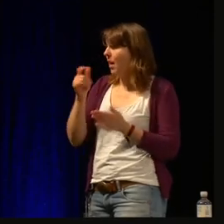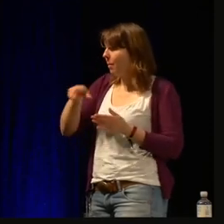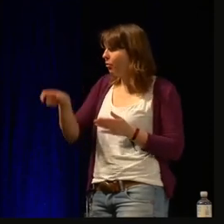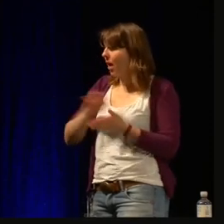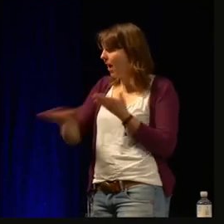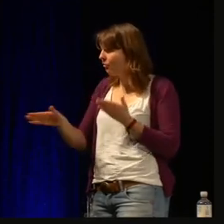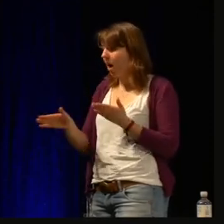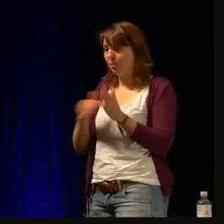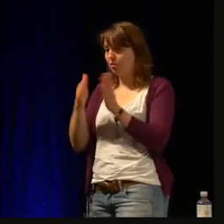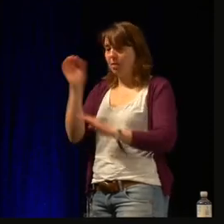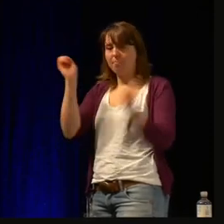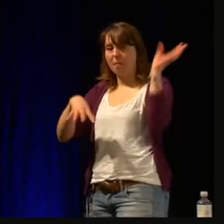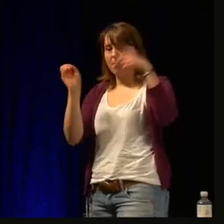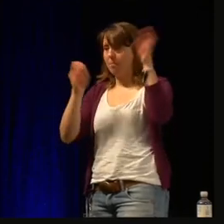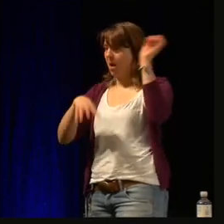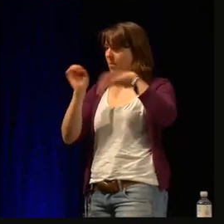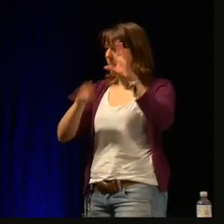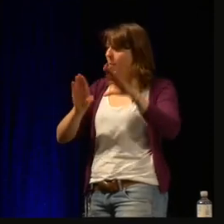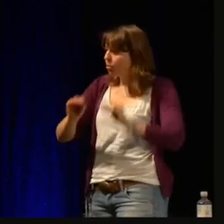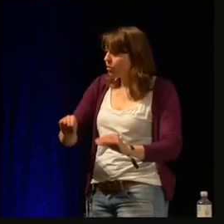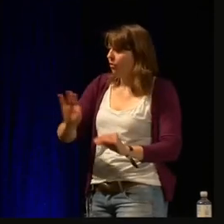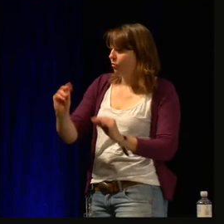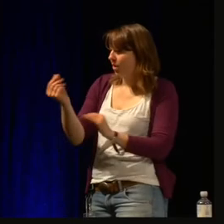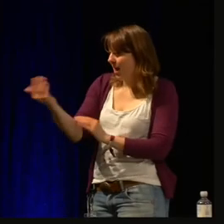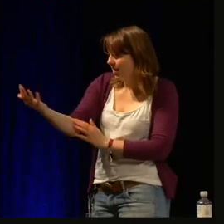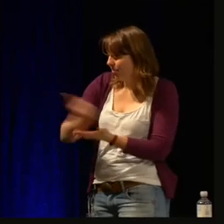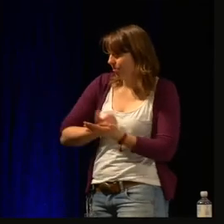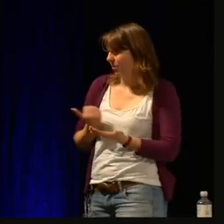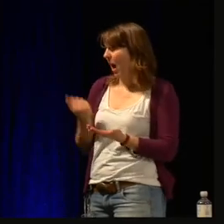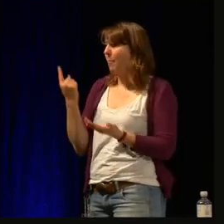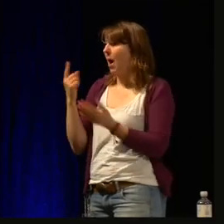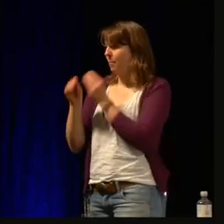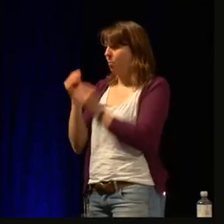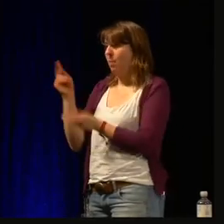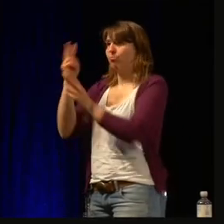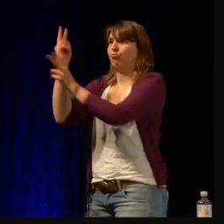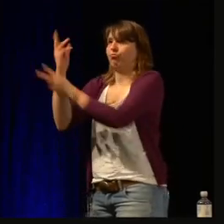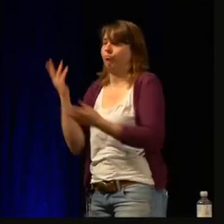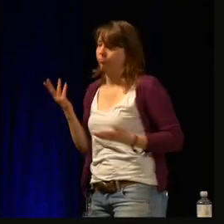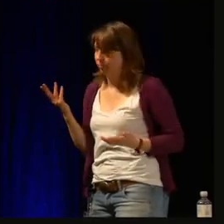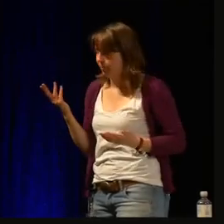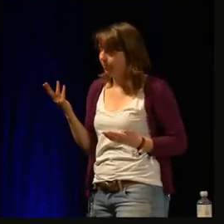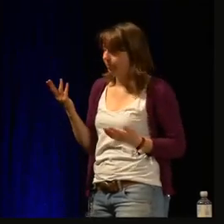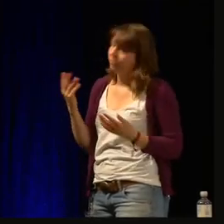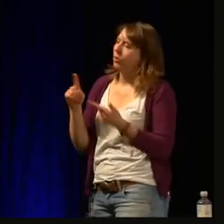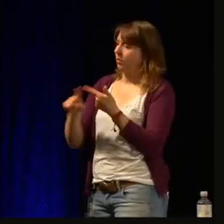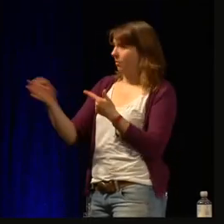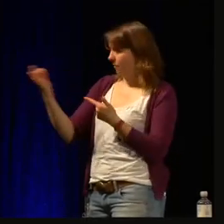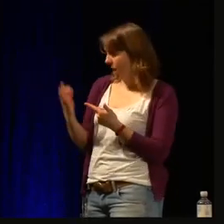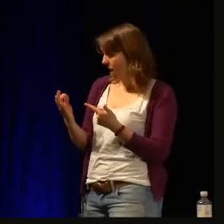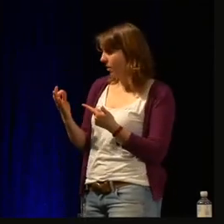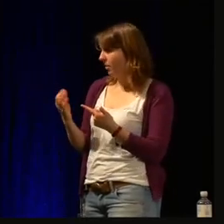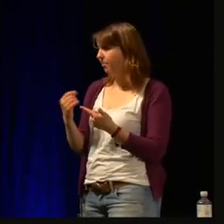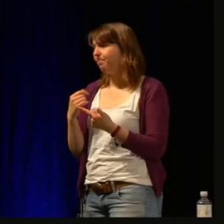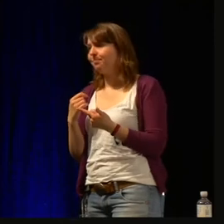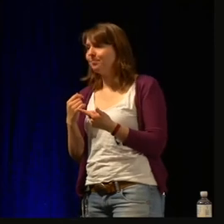now people go ahead and throw stuff into their systems, maybe to make money, but don't really think about these problems at